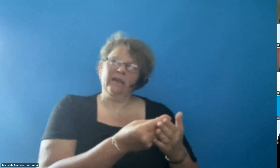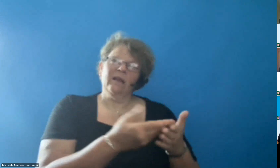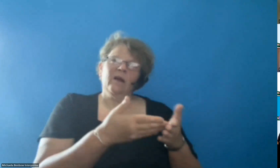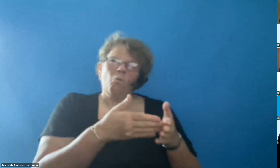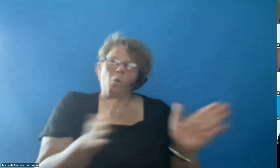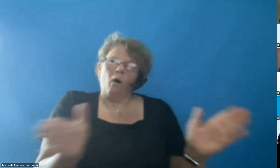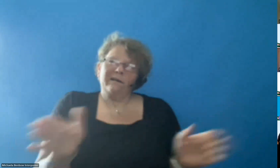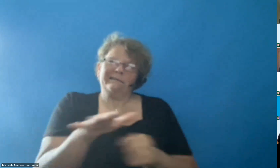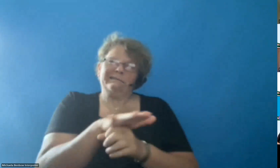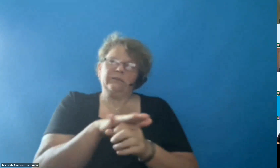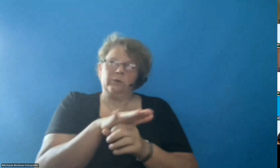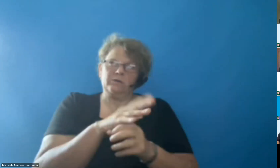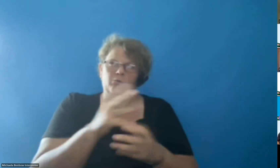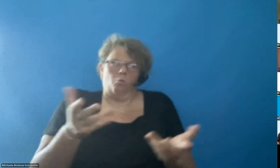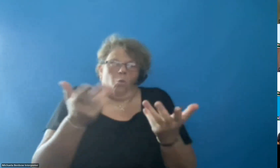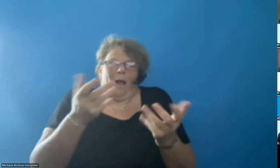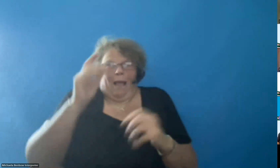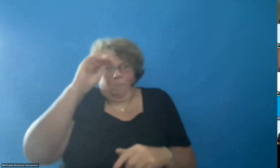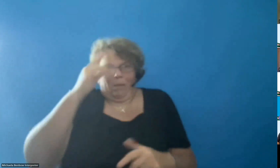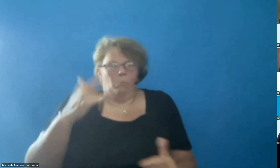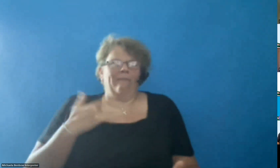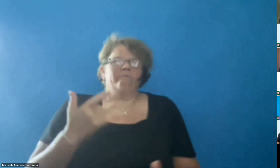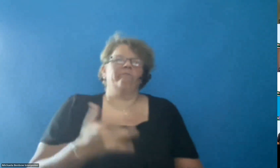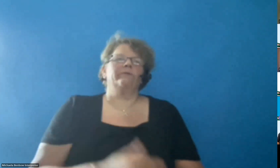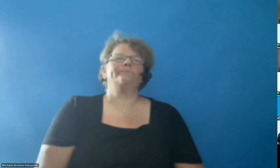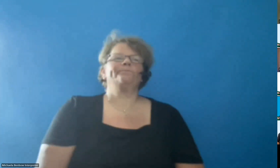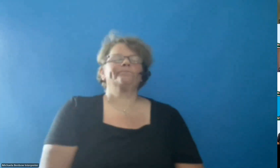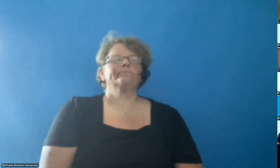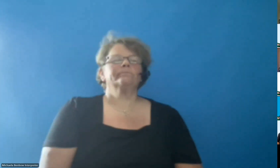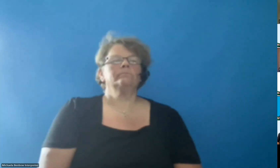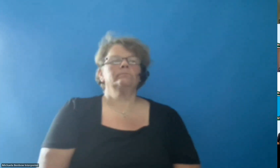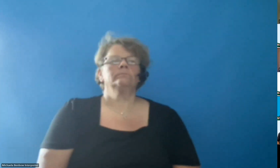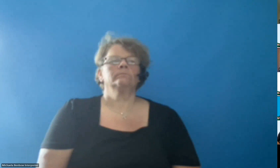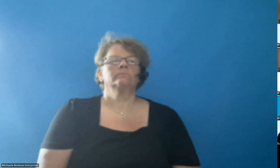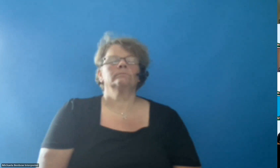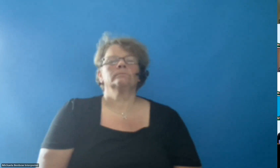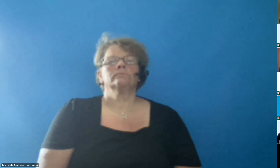in. So that's what I would say on that point, if that's helpful.